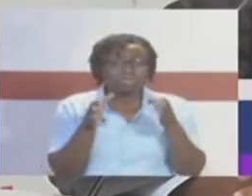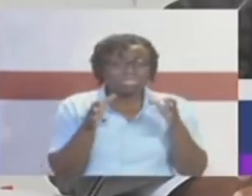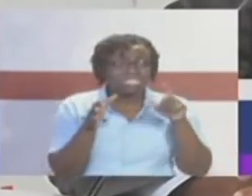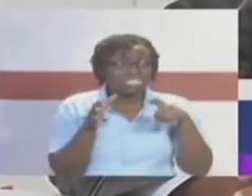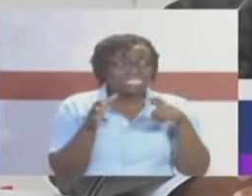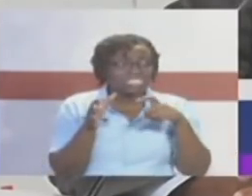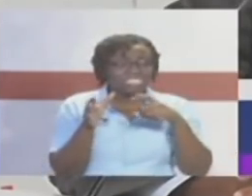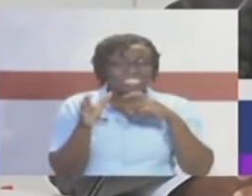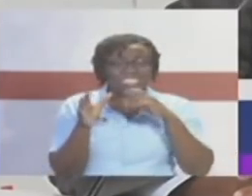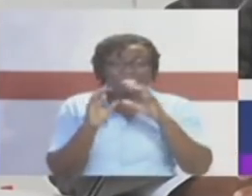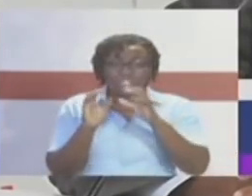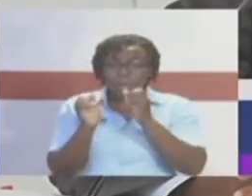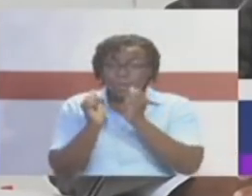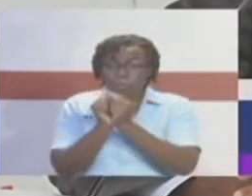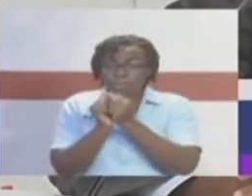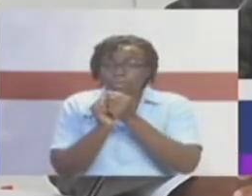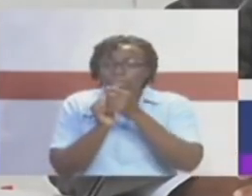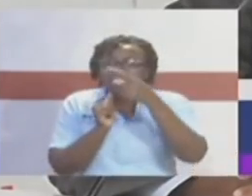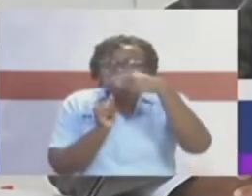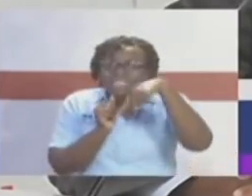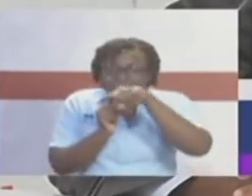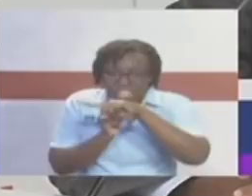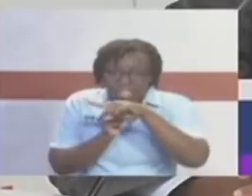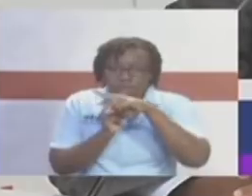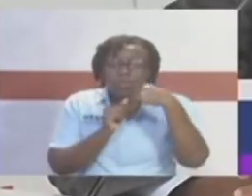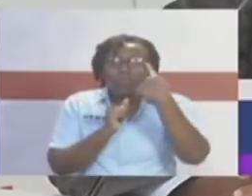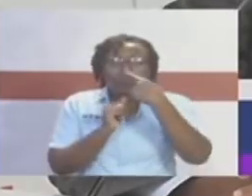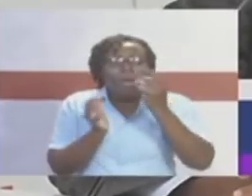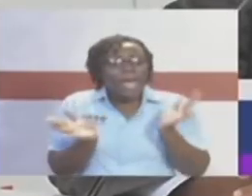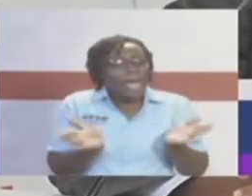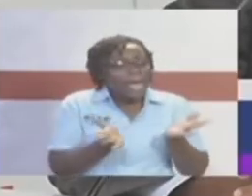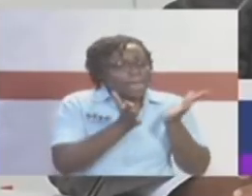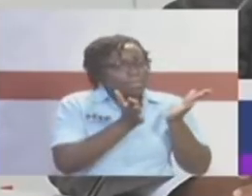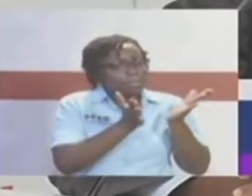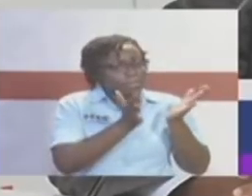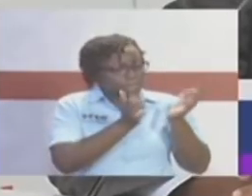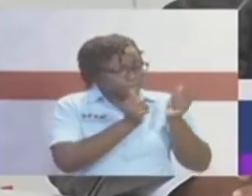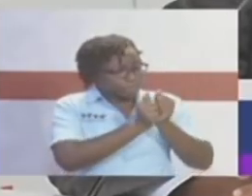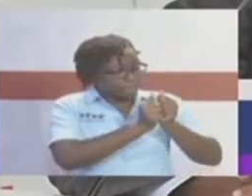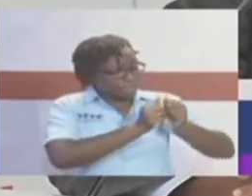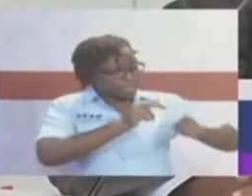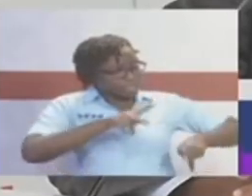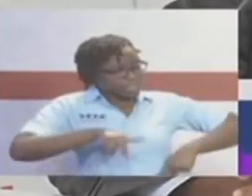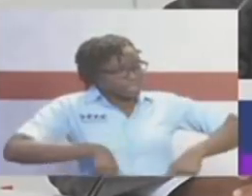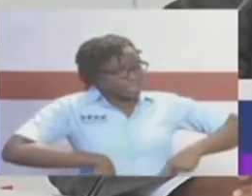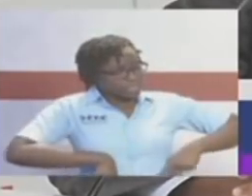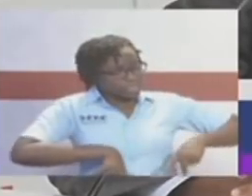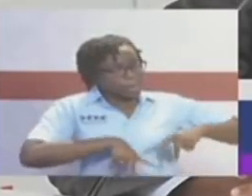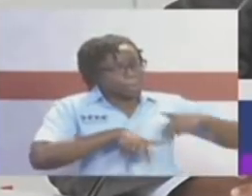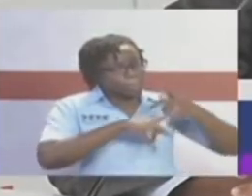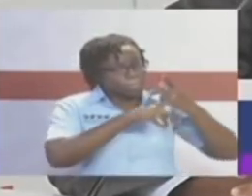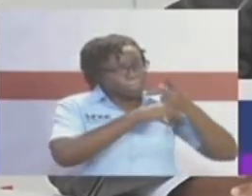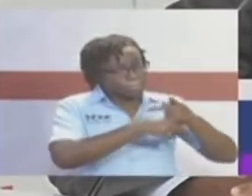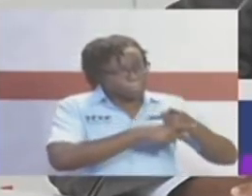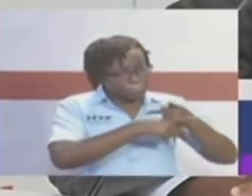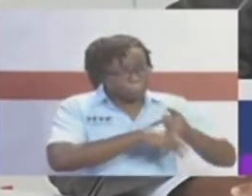who provide their life-saving dialysis treatment. So the same rules don't apply for them.